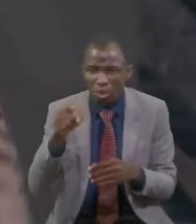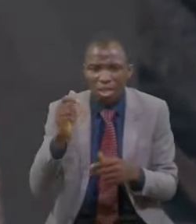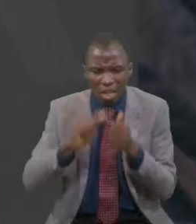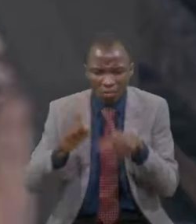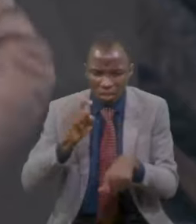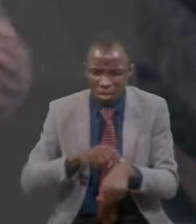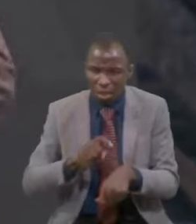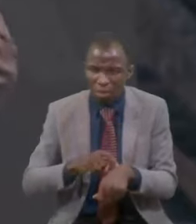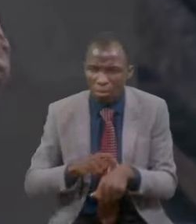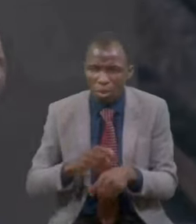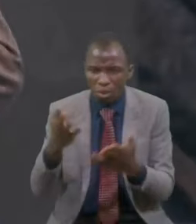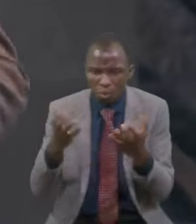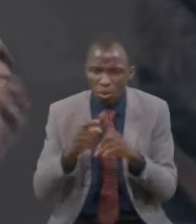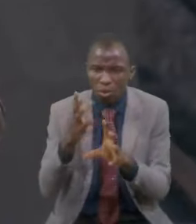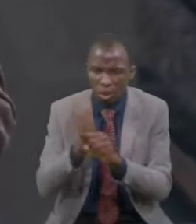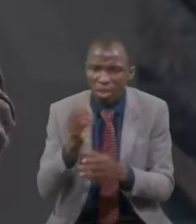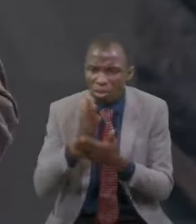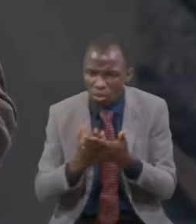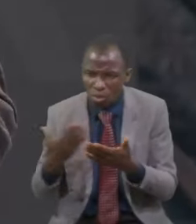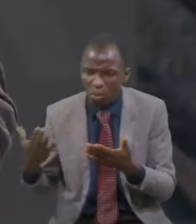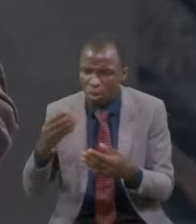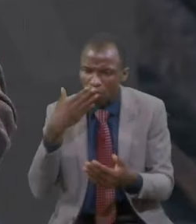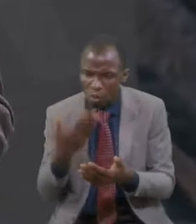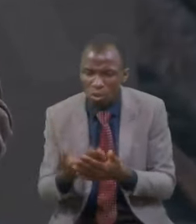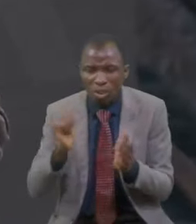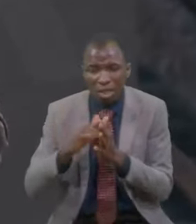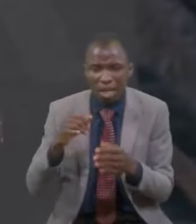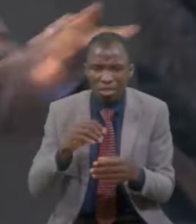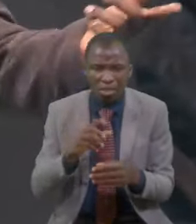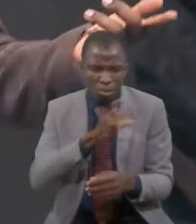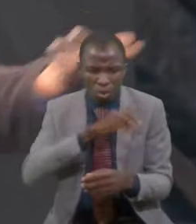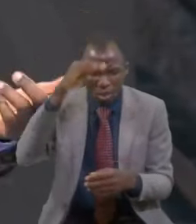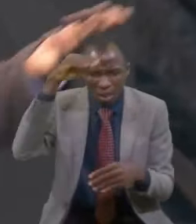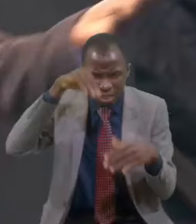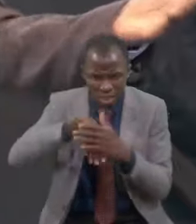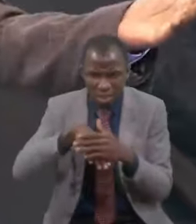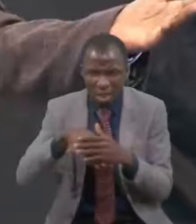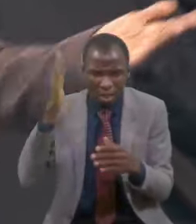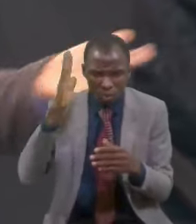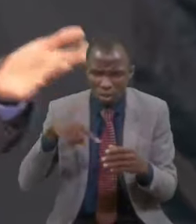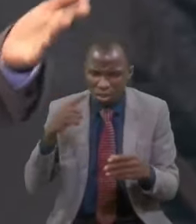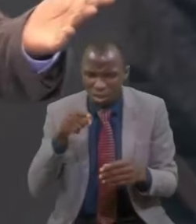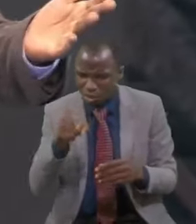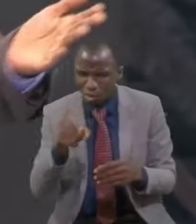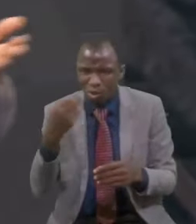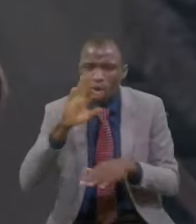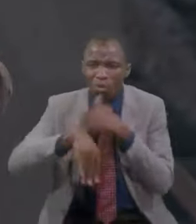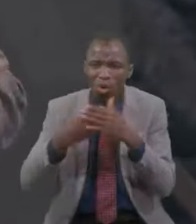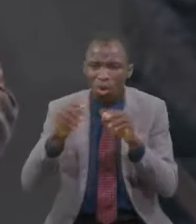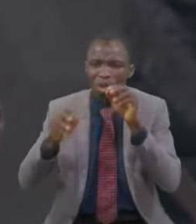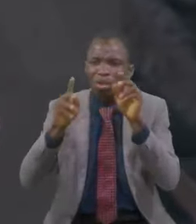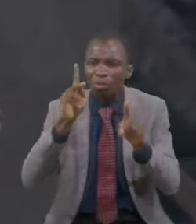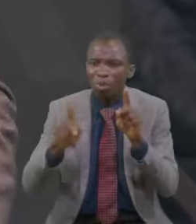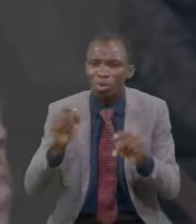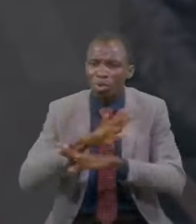get something good, that policeman inside you will say, you of all people, don't you remember? Don't you remember?